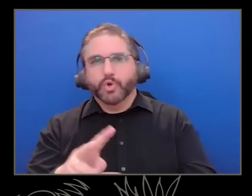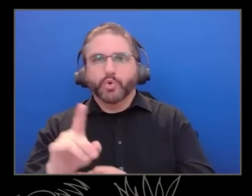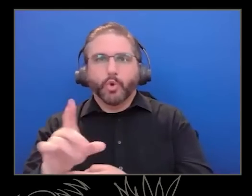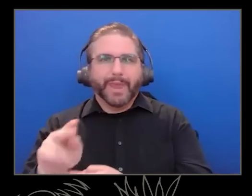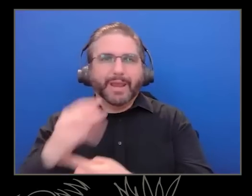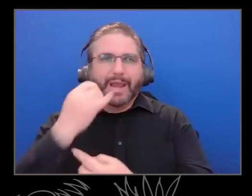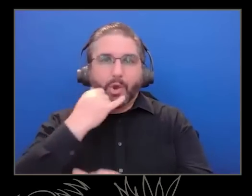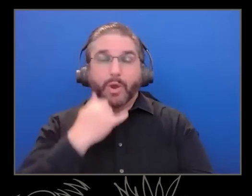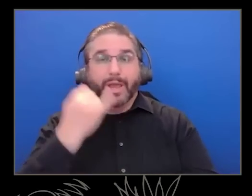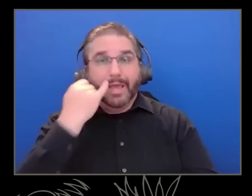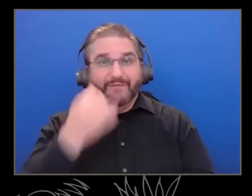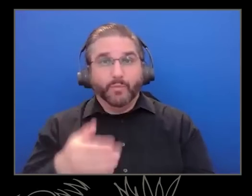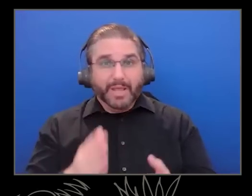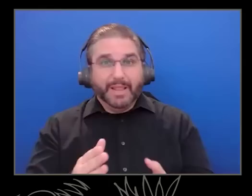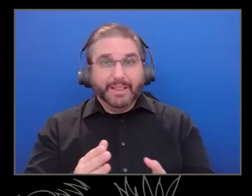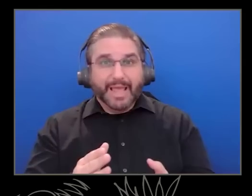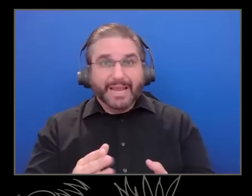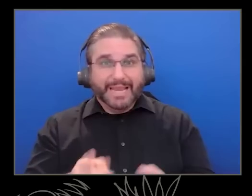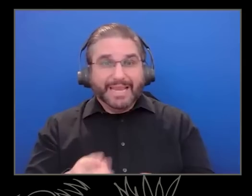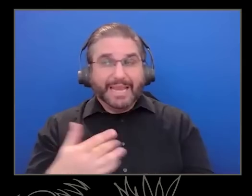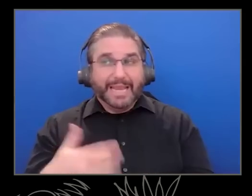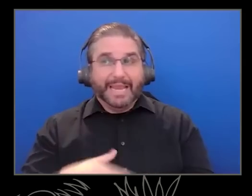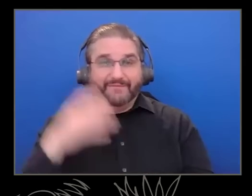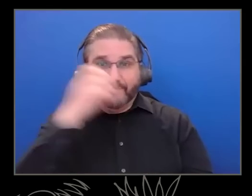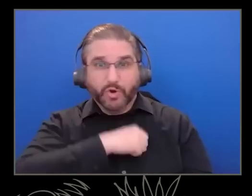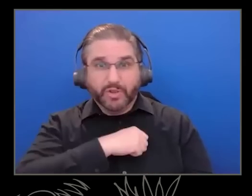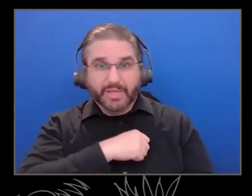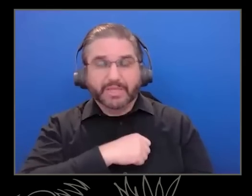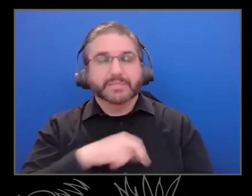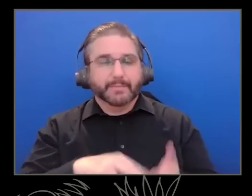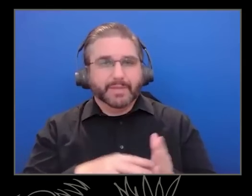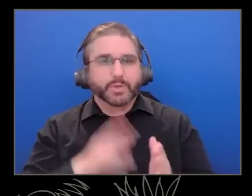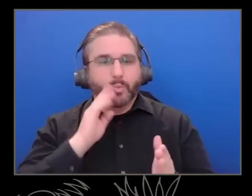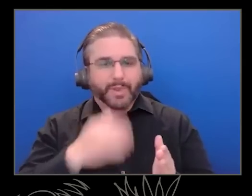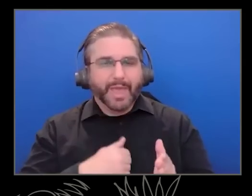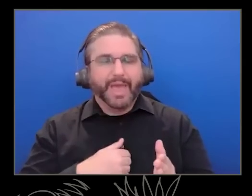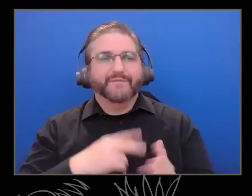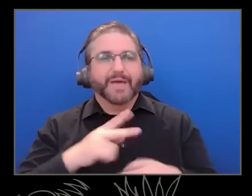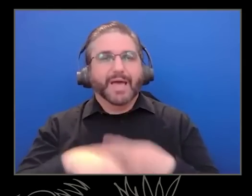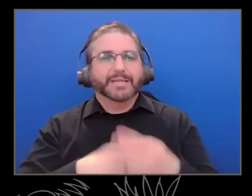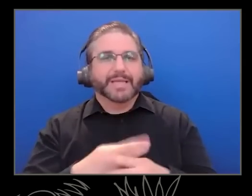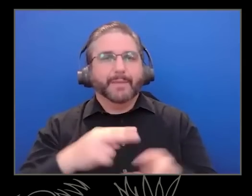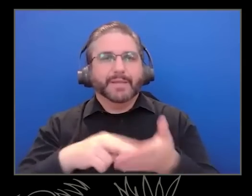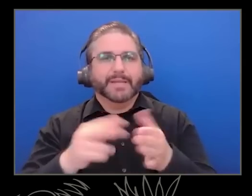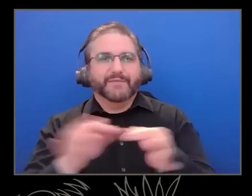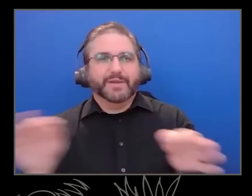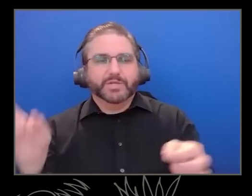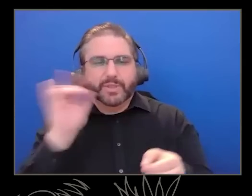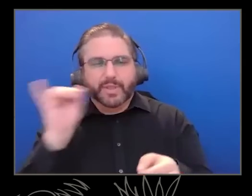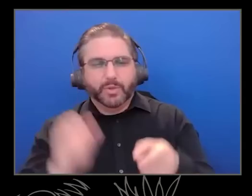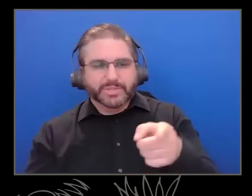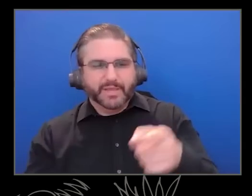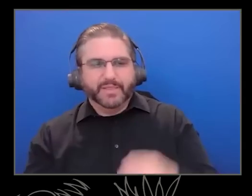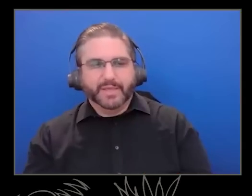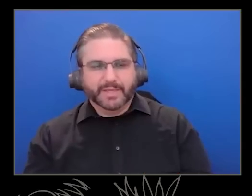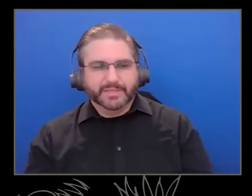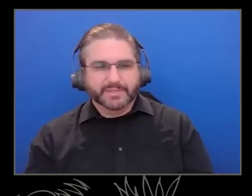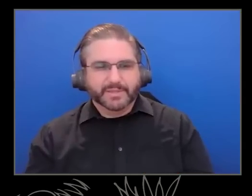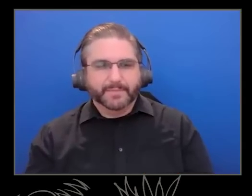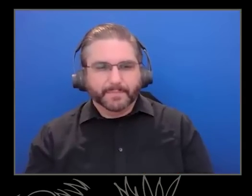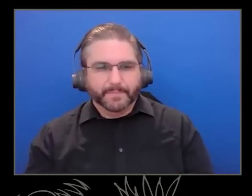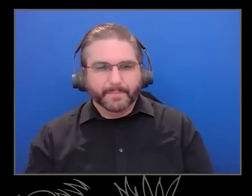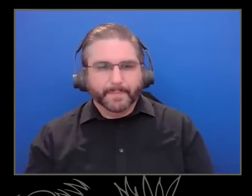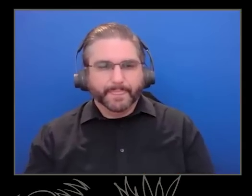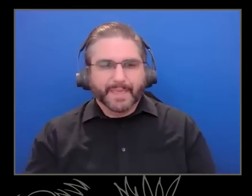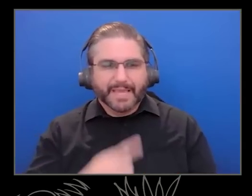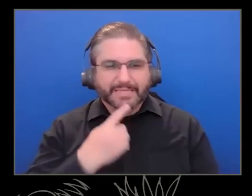TypeScript infer this, you're going to end up with a type definition that looks something like this. It's going to return a